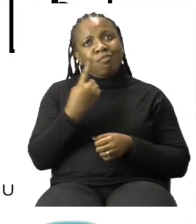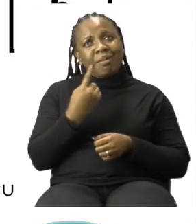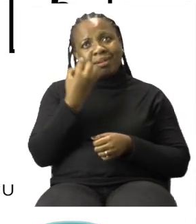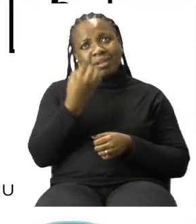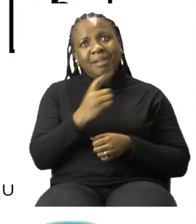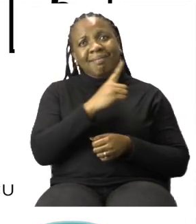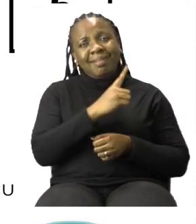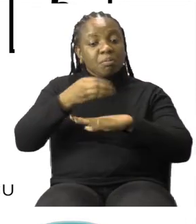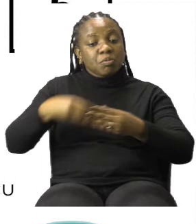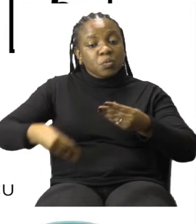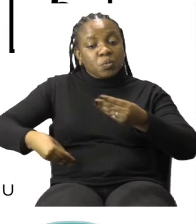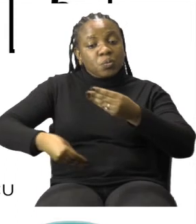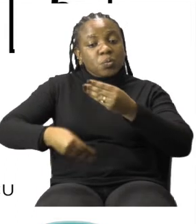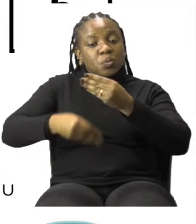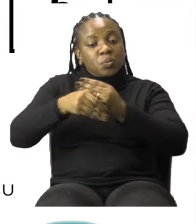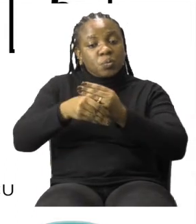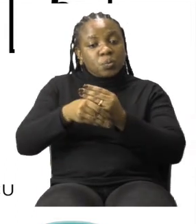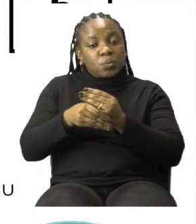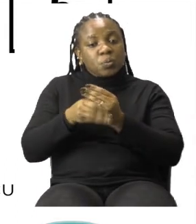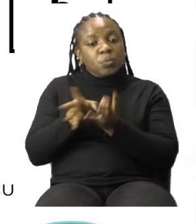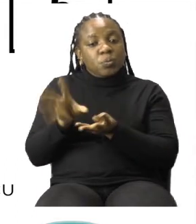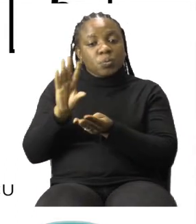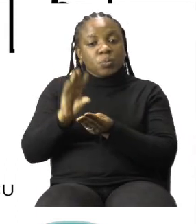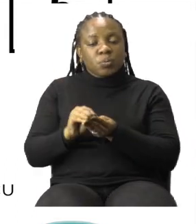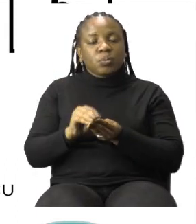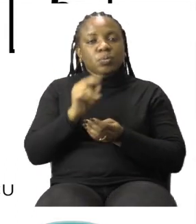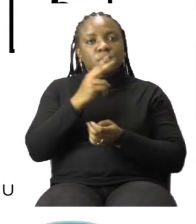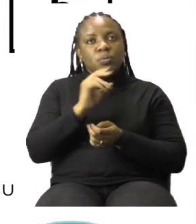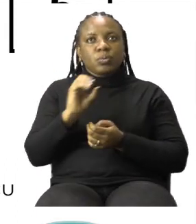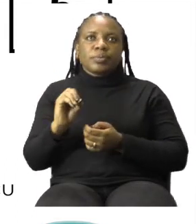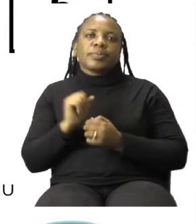does she still need?